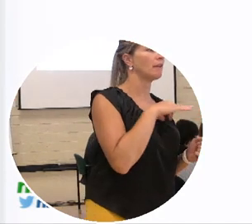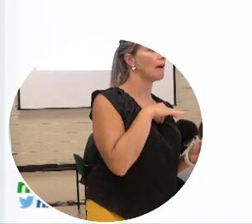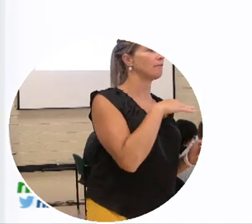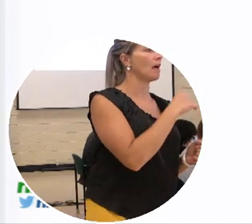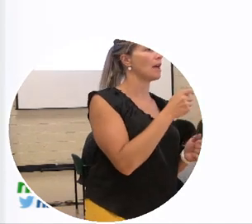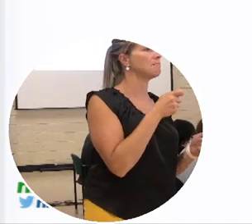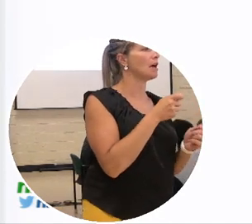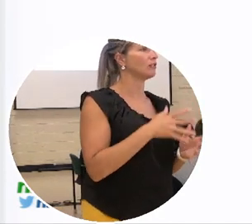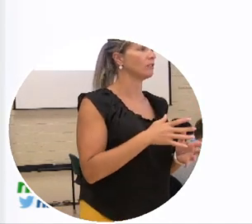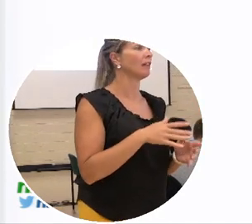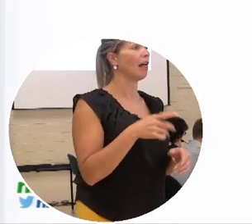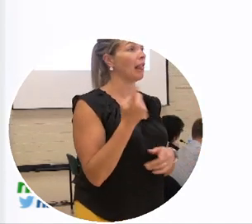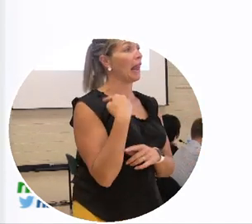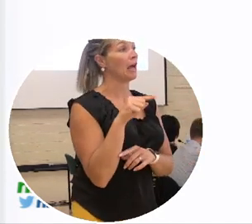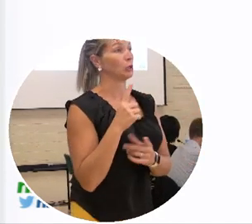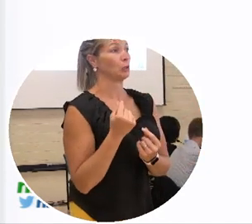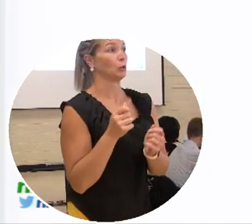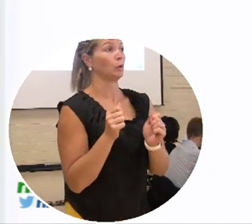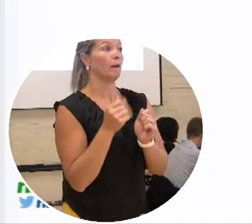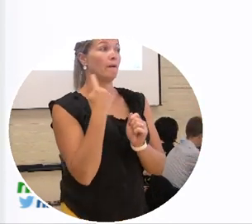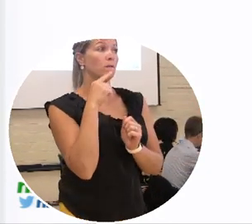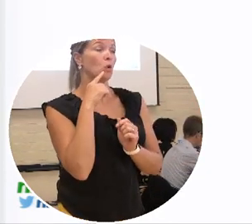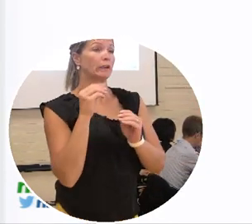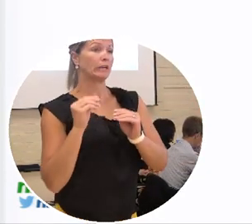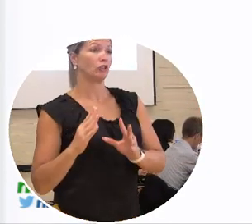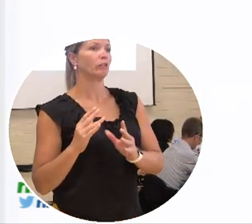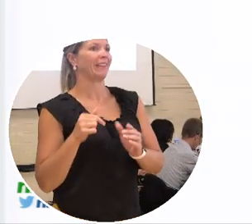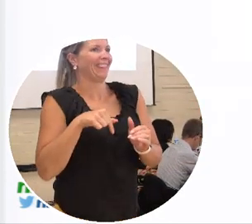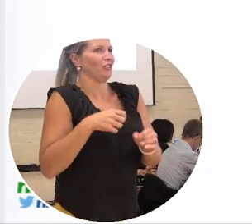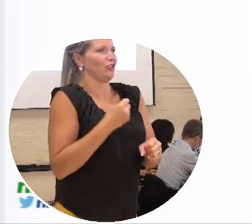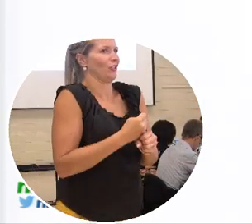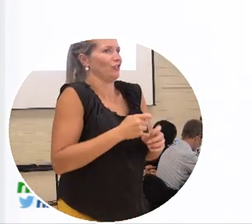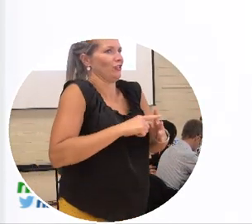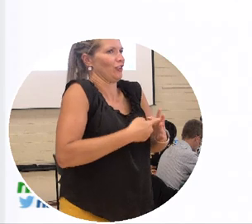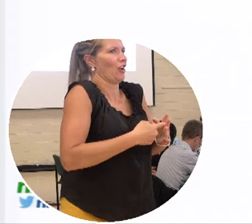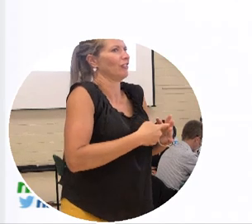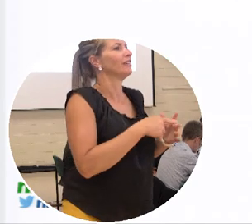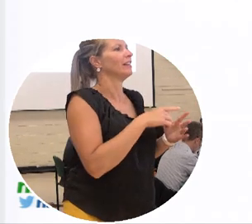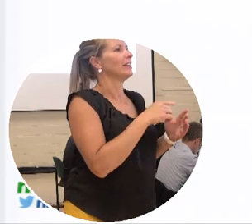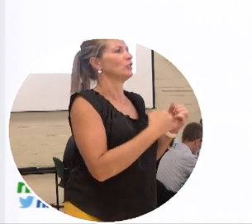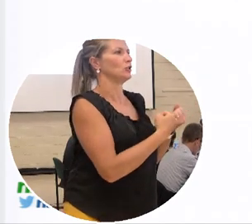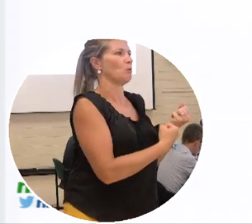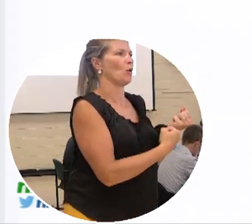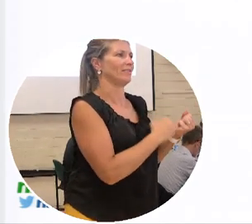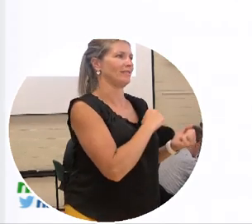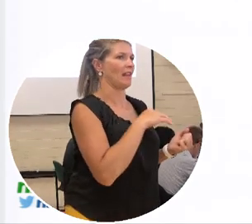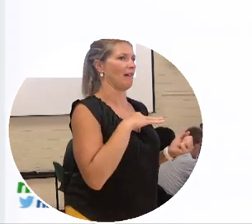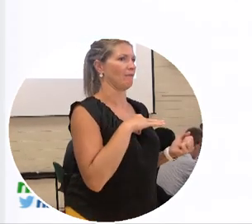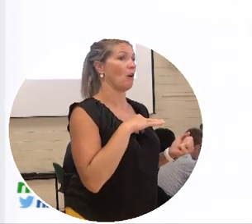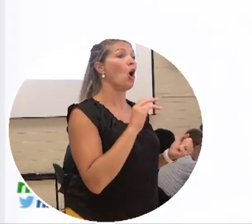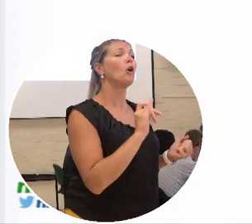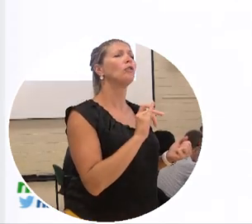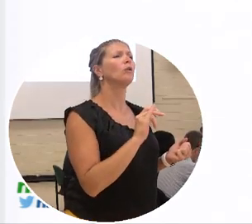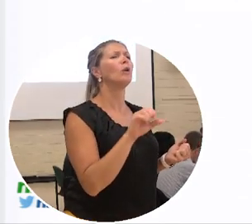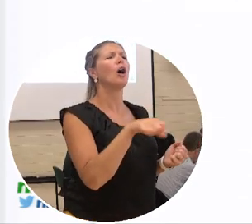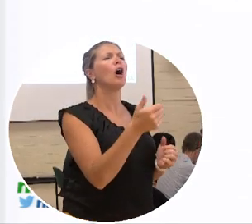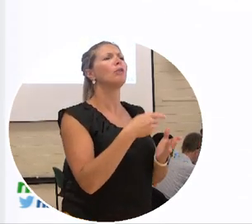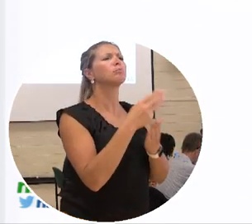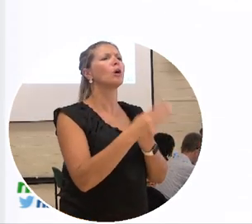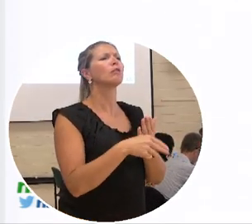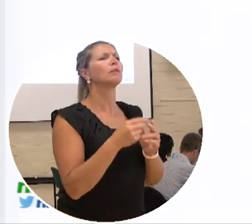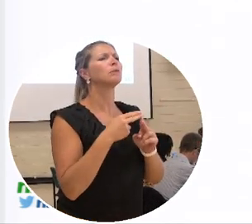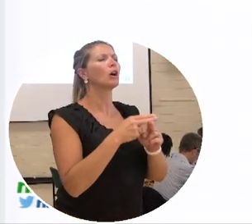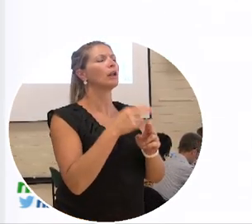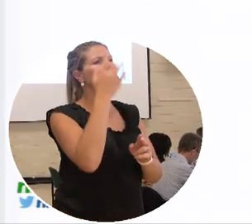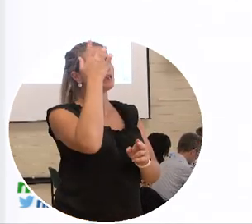last year for teachers, this year for support staff. And SmartFind. SmartFind is a software